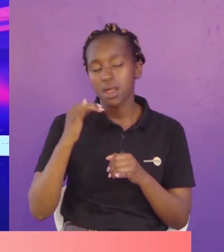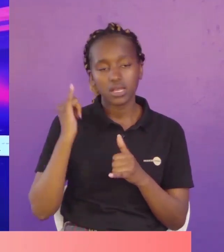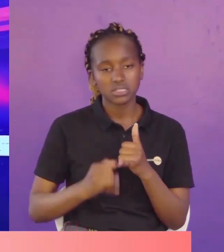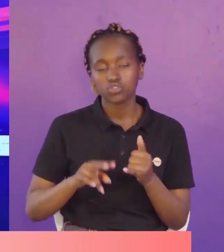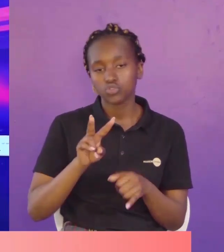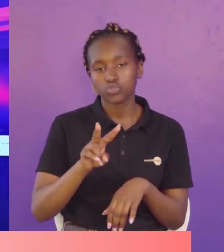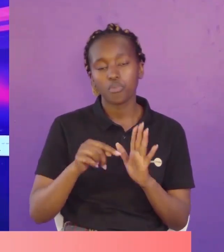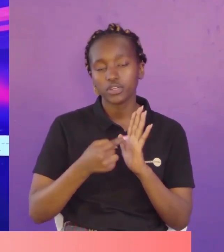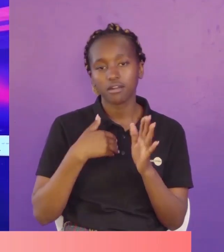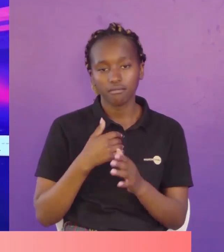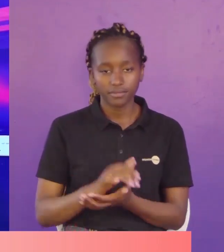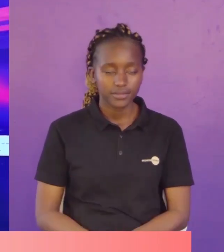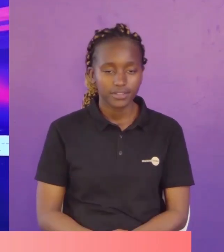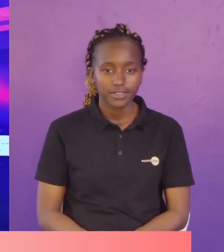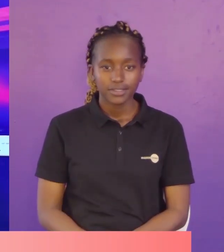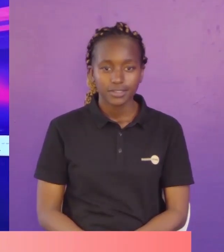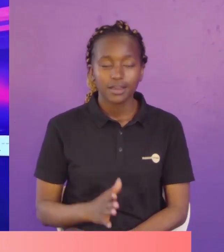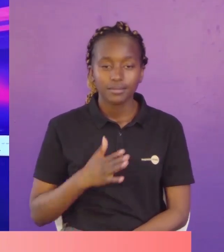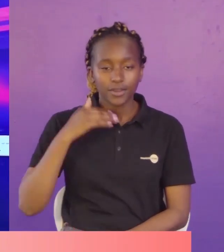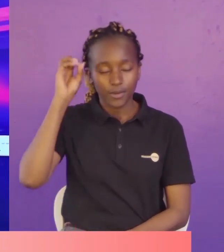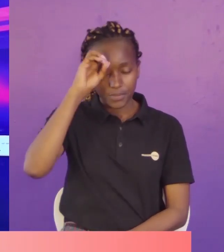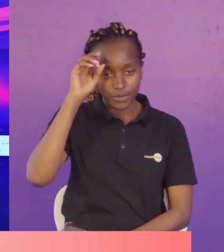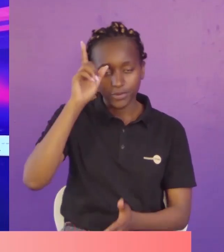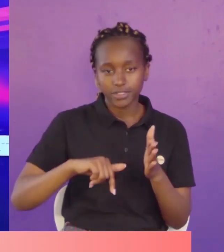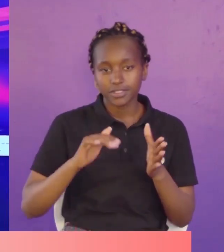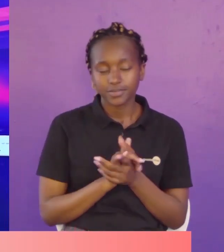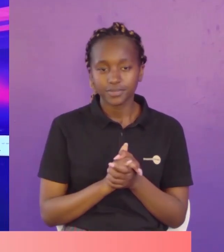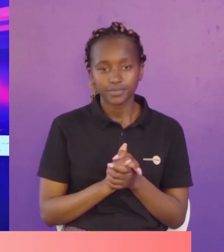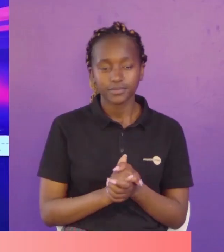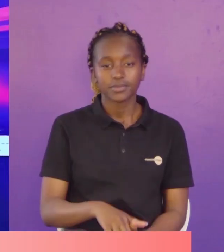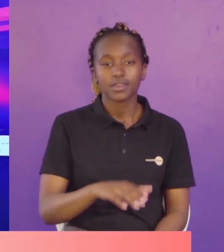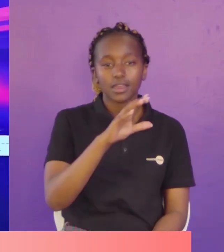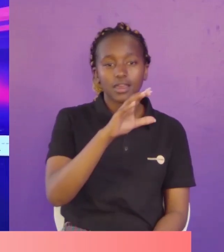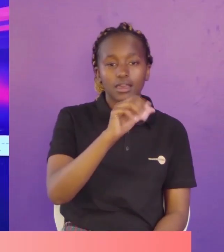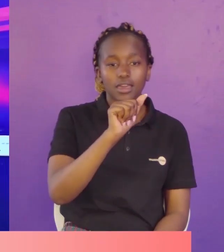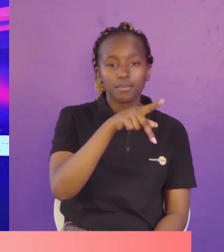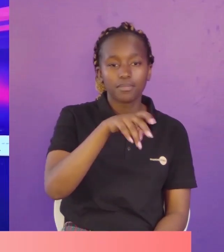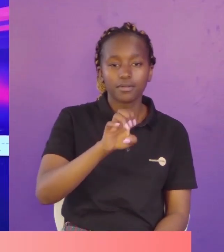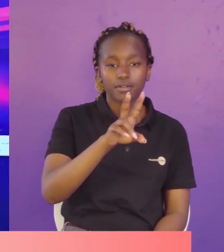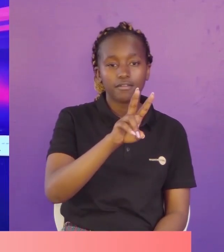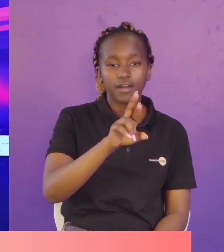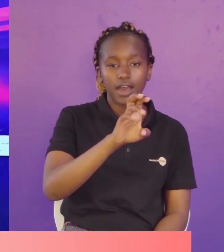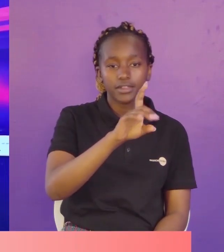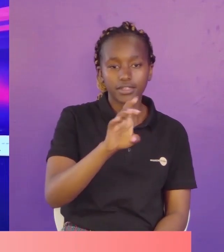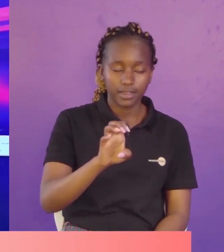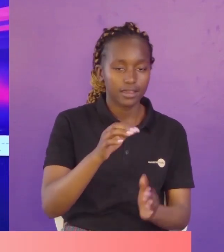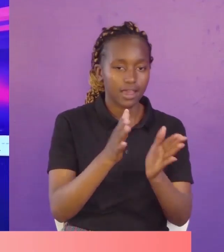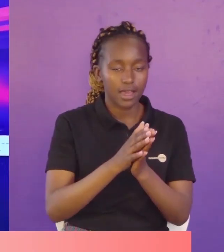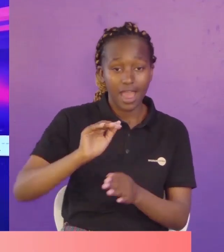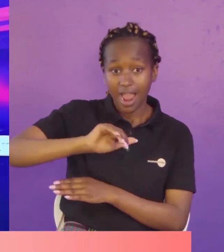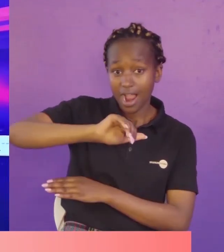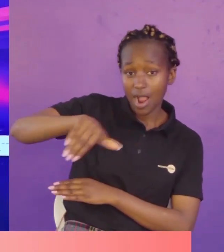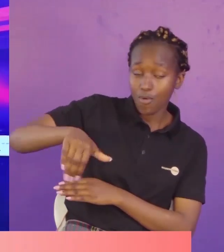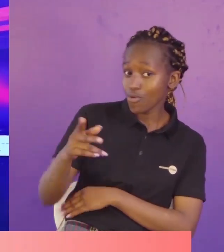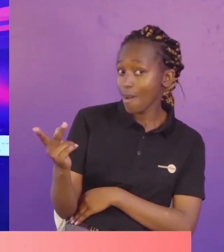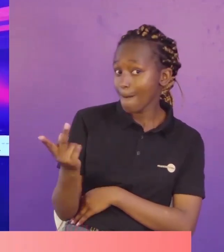points. So, according to my view, Cape Verde and Cameroon will still battle with